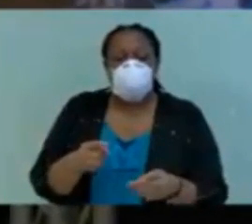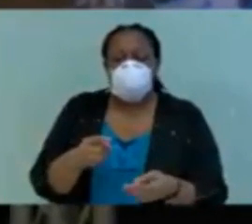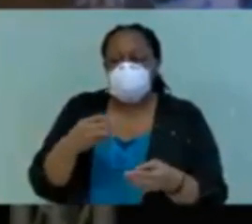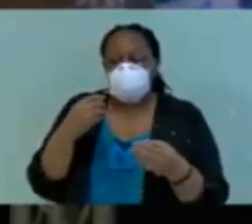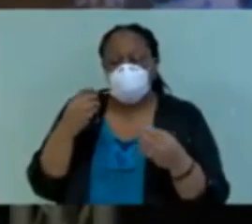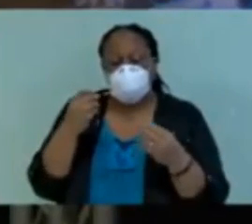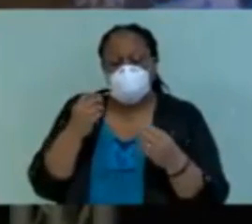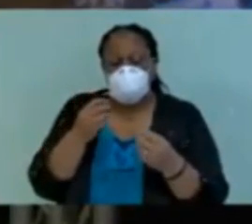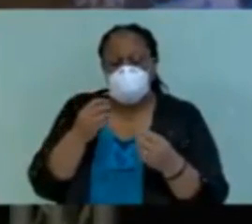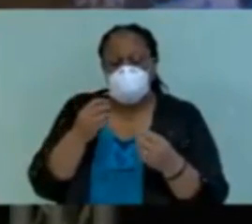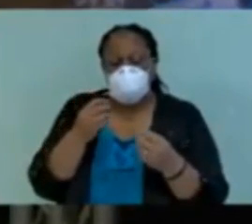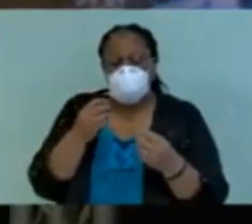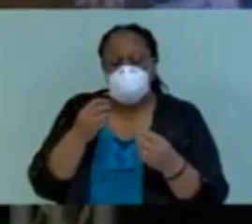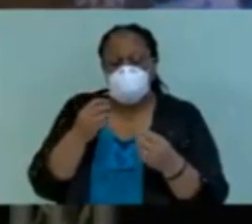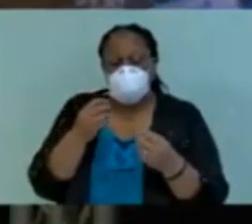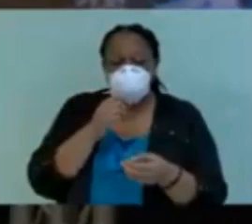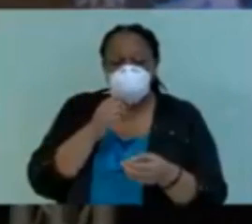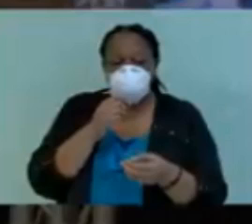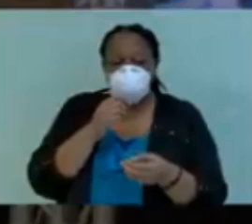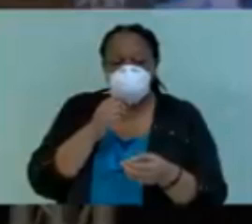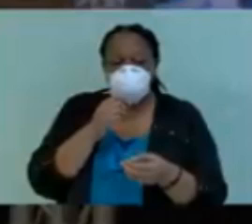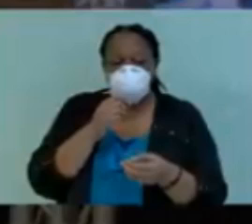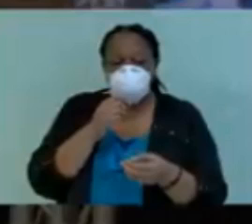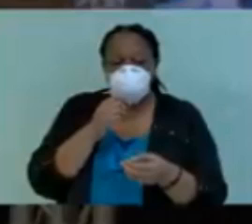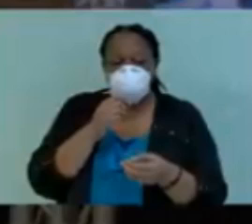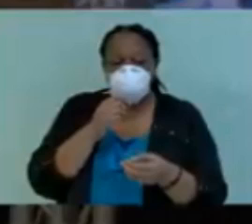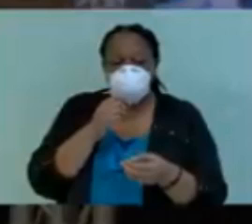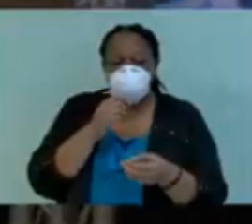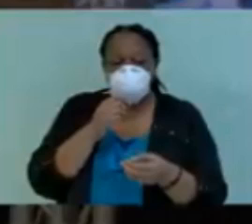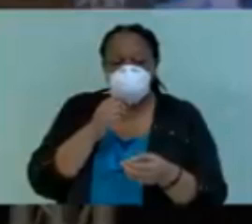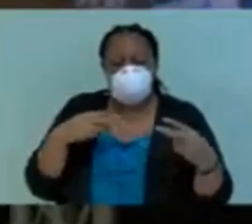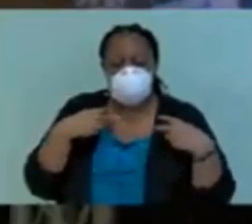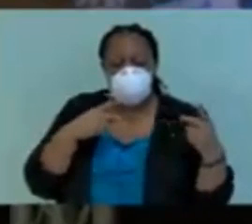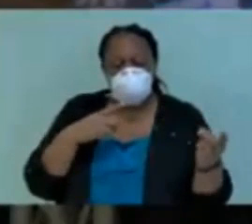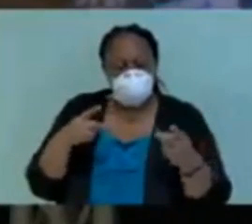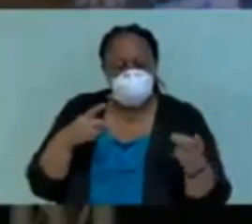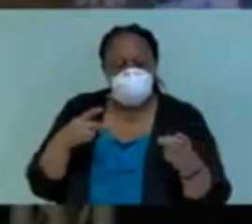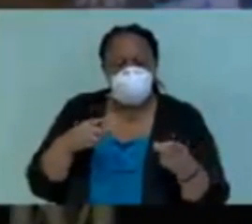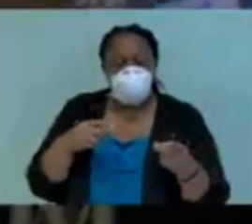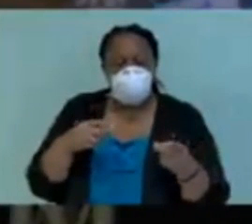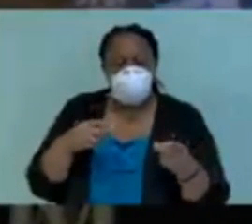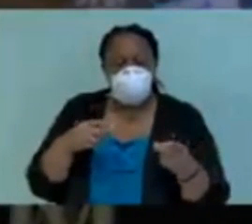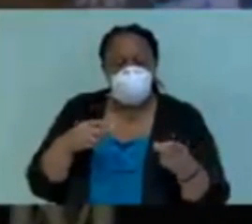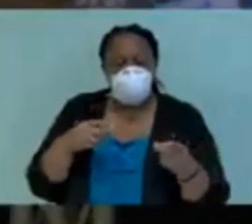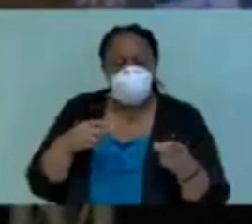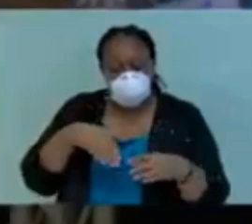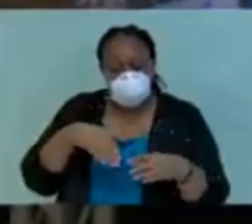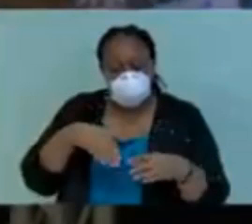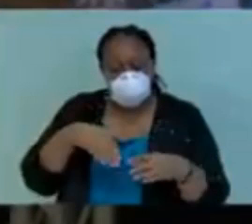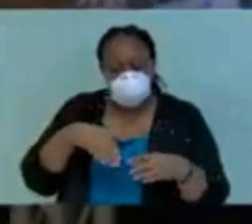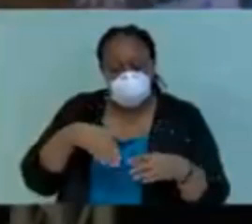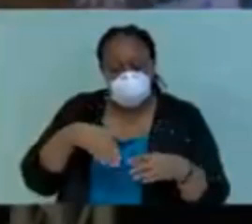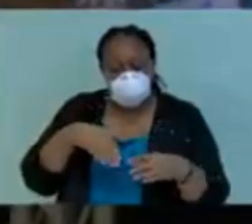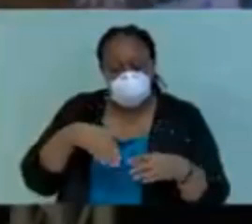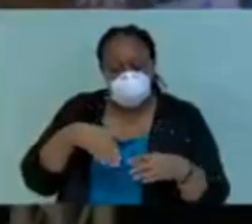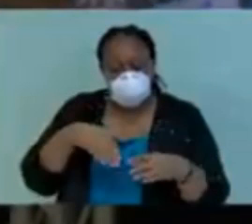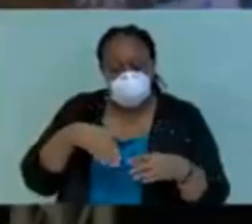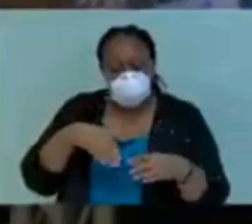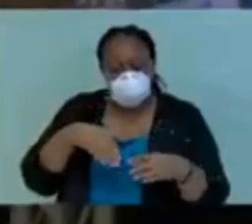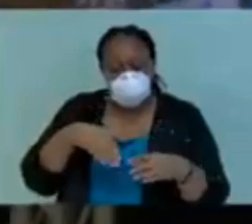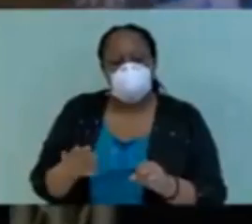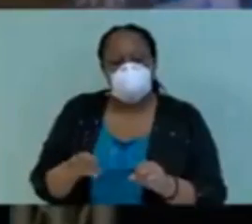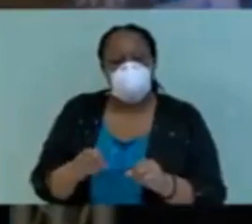which have been well documented, explained, and unless you are in space,